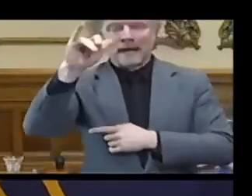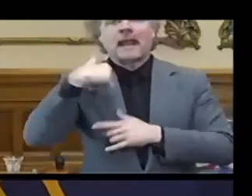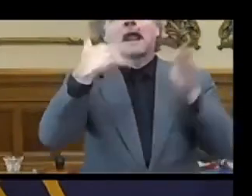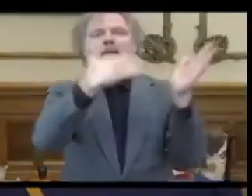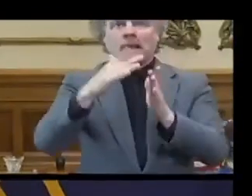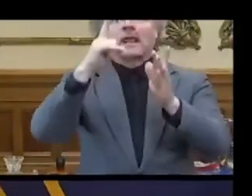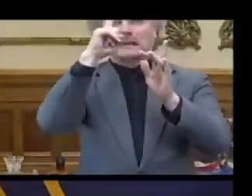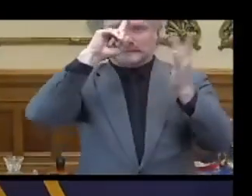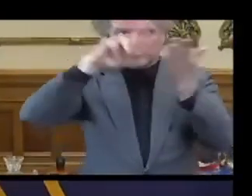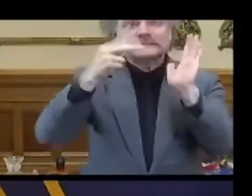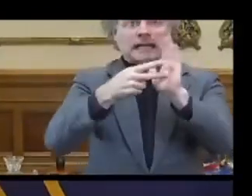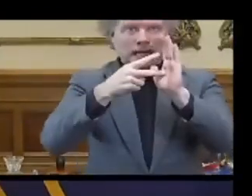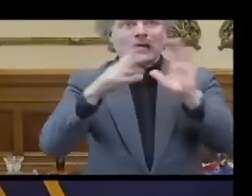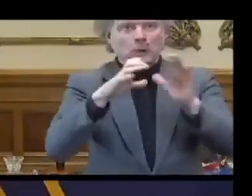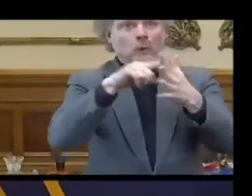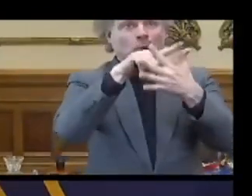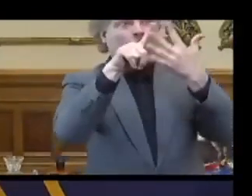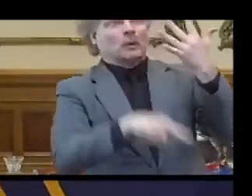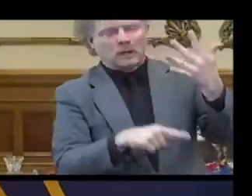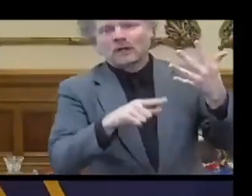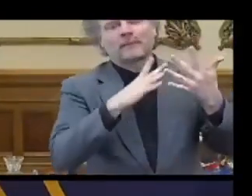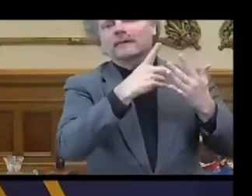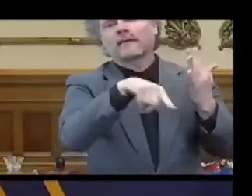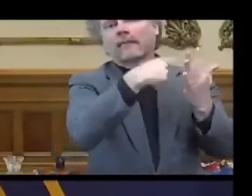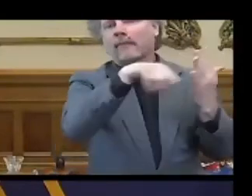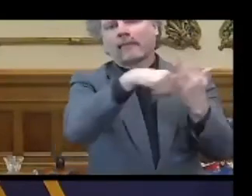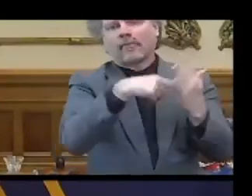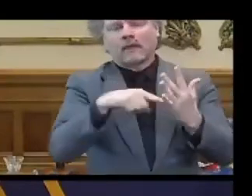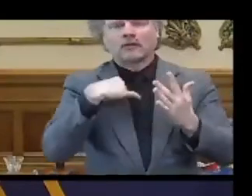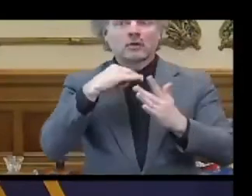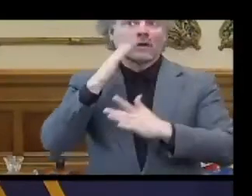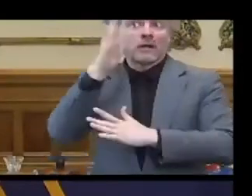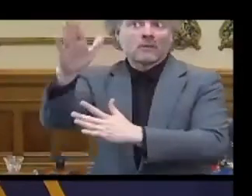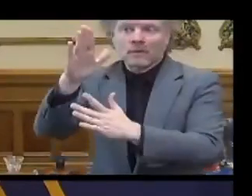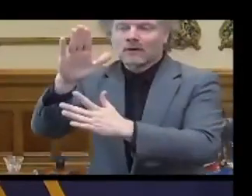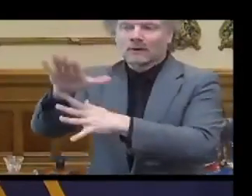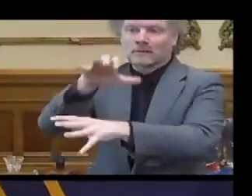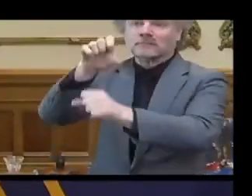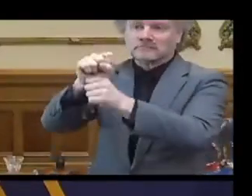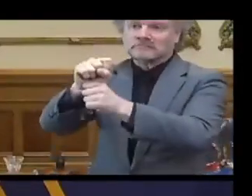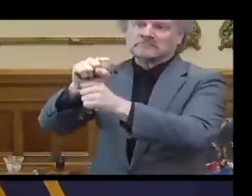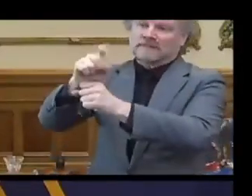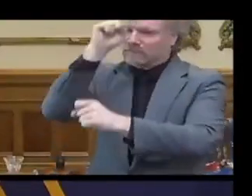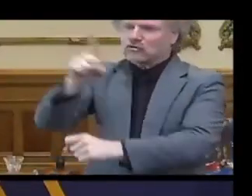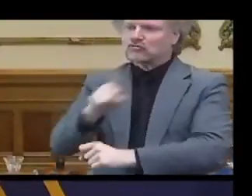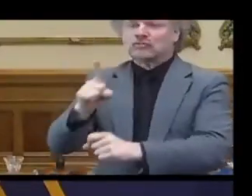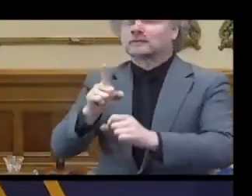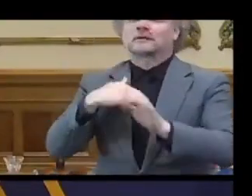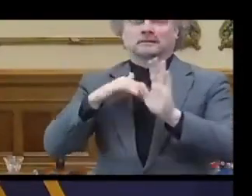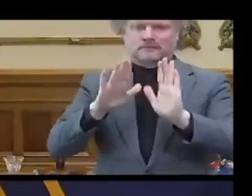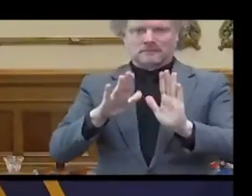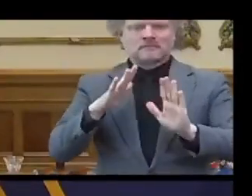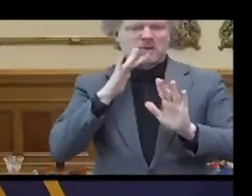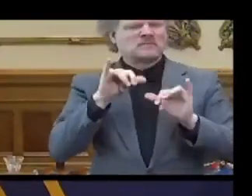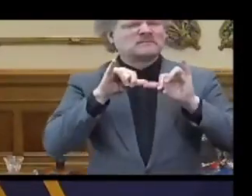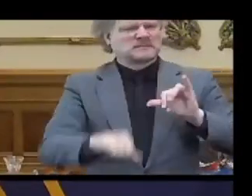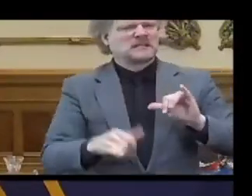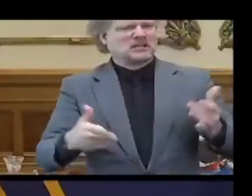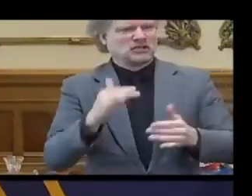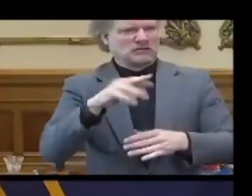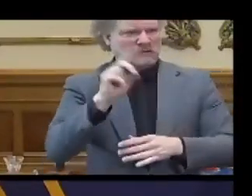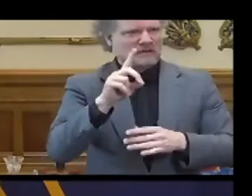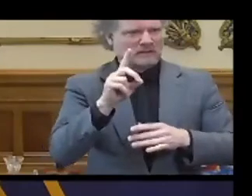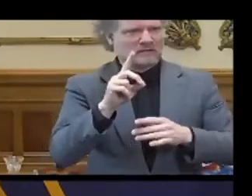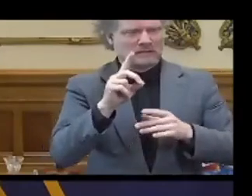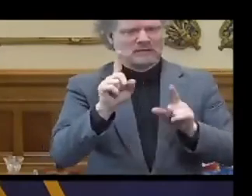I'm not making a lot of long-term plans and carving them into stone. So I'll remain here as